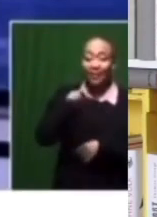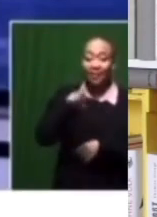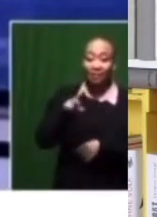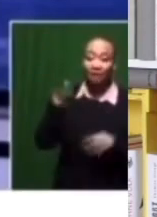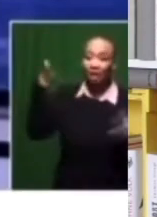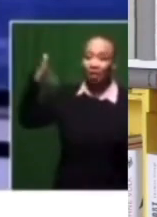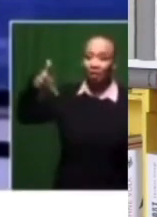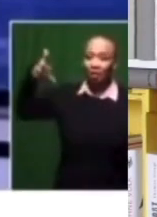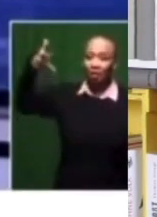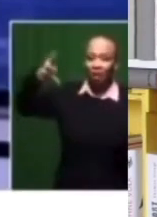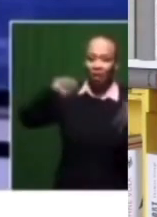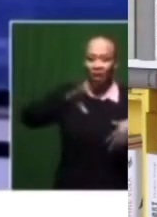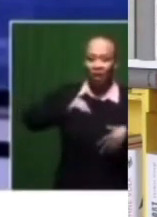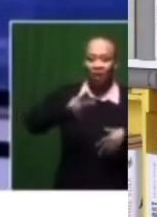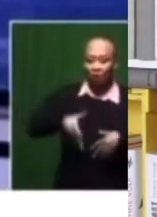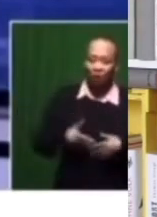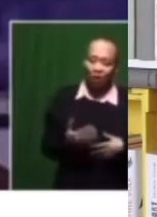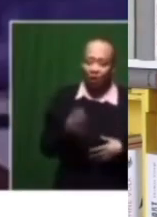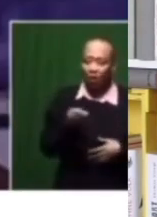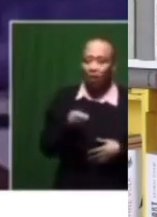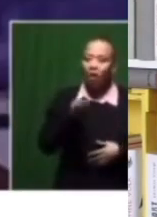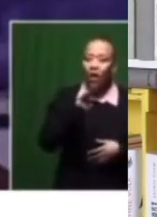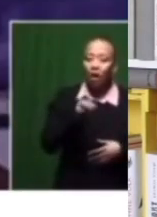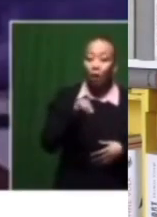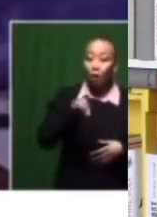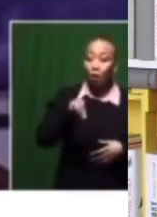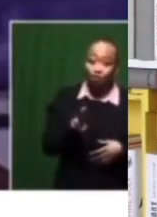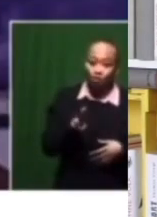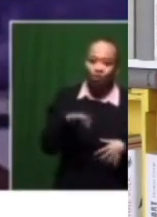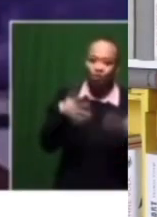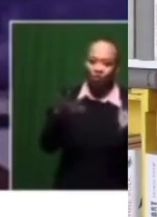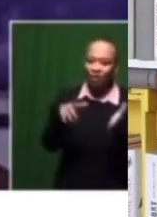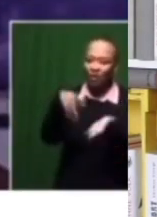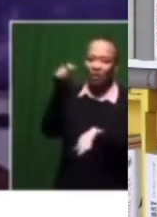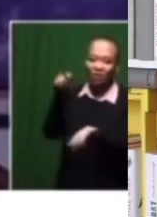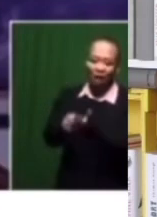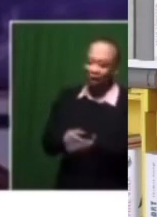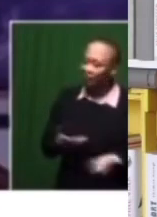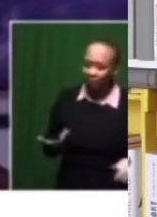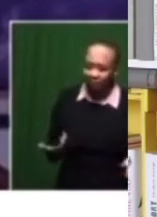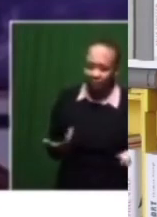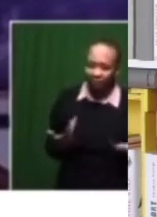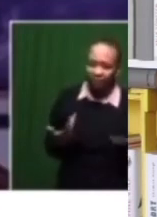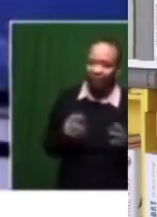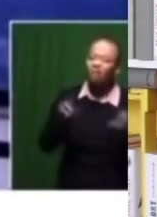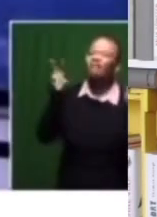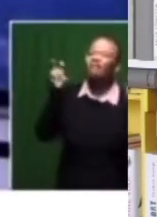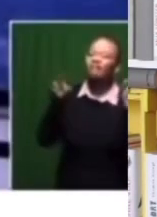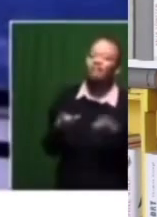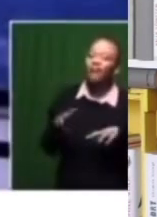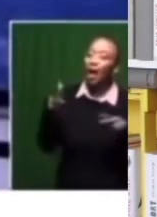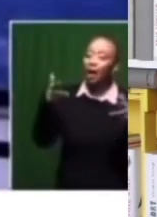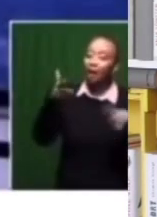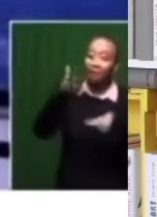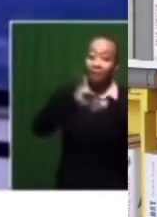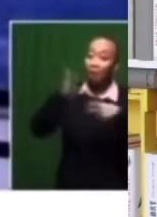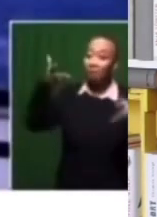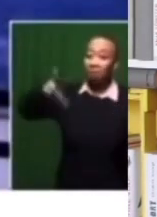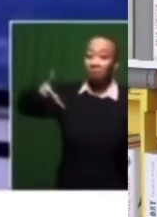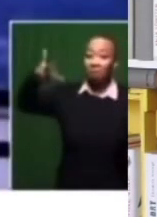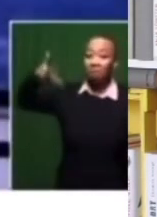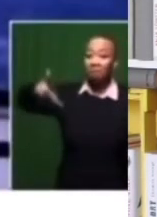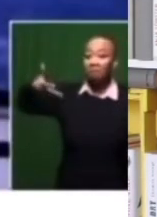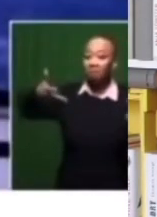few weeks ago, you signed a new memorandum of understanding again around cameras. And we Correct. see those